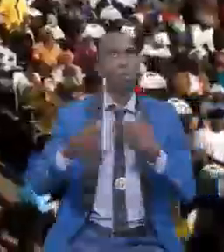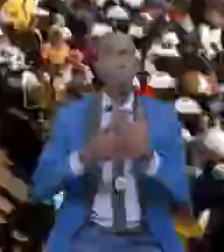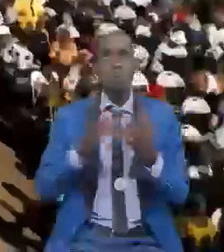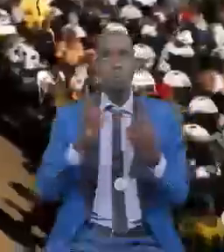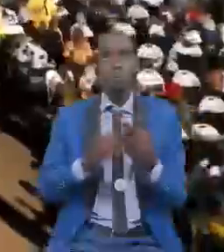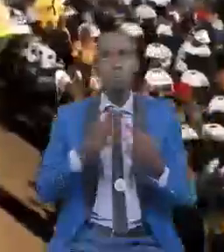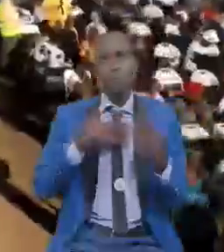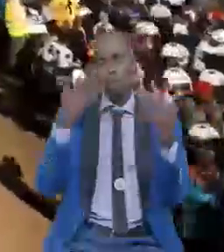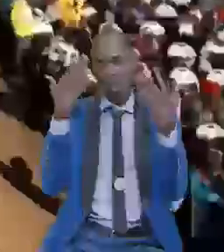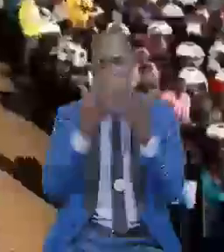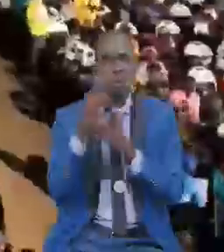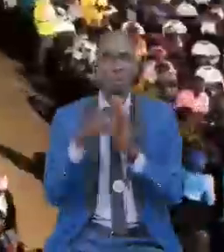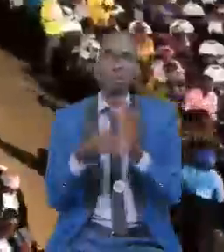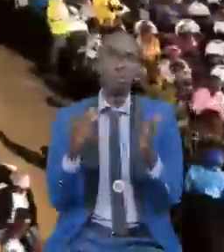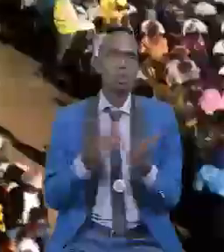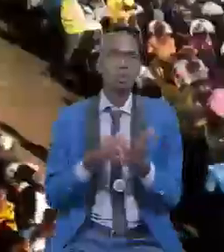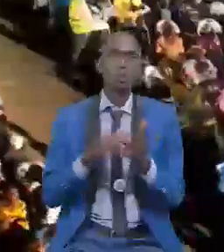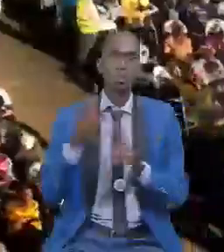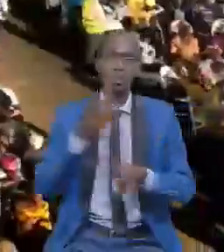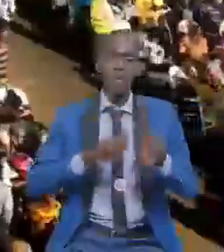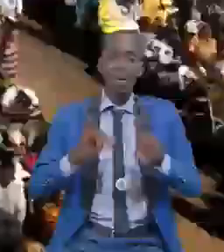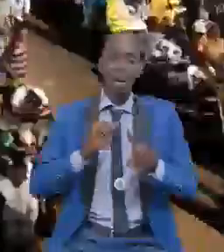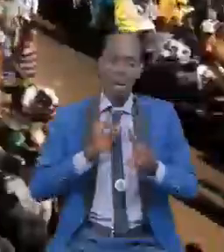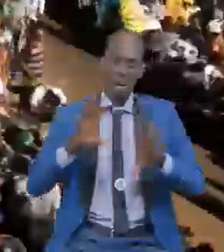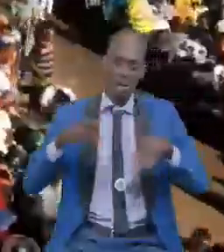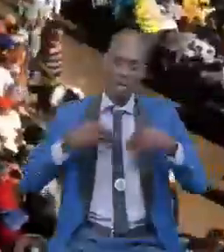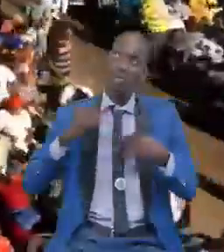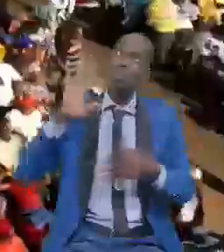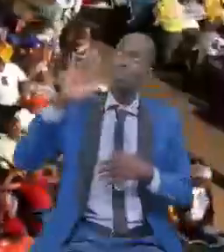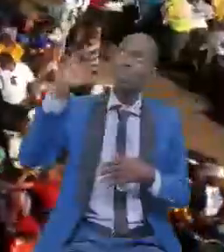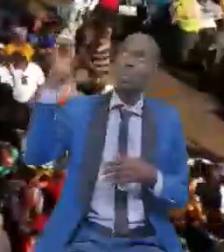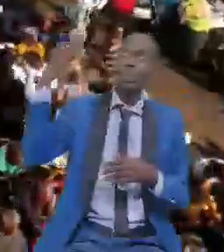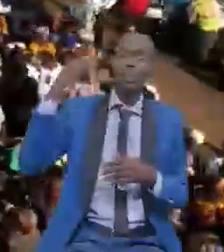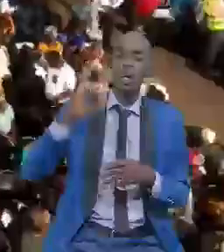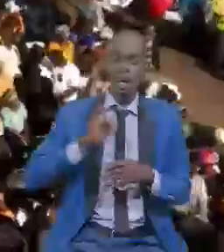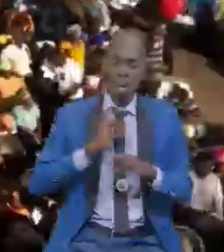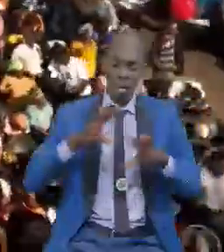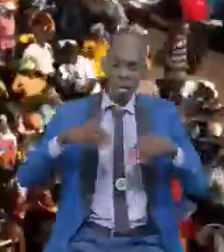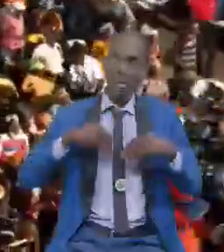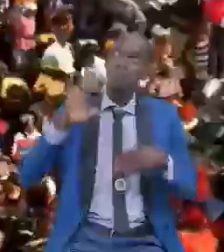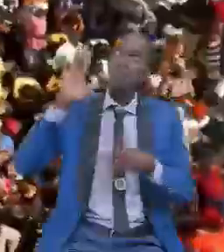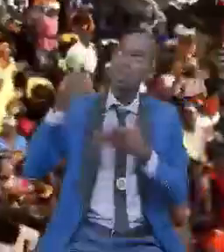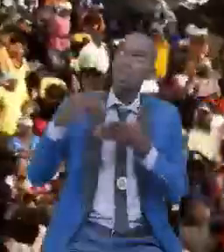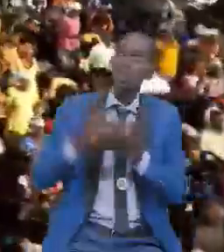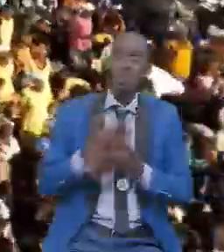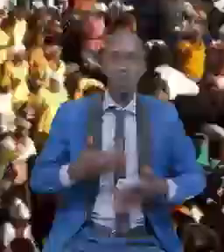I accept your grace. I accept the new life that brings me